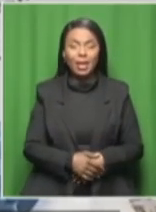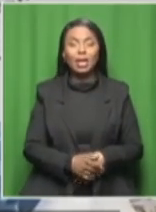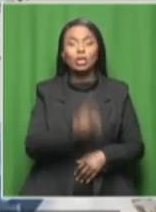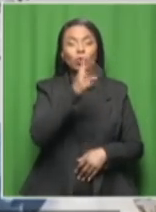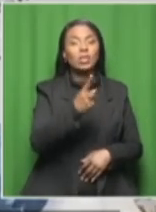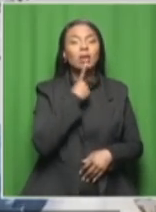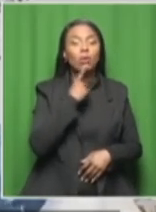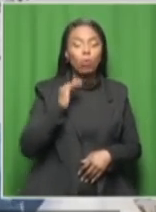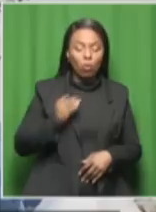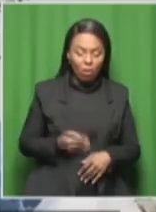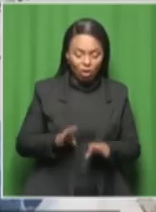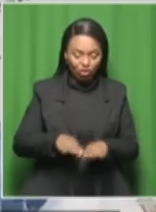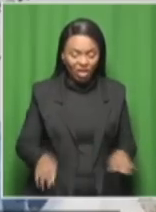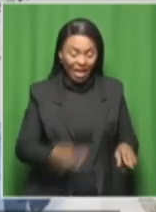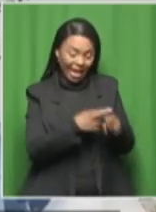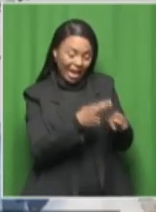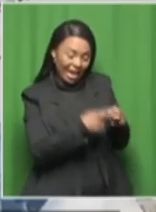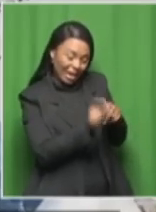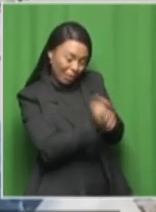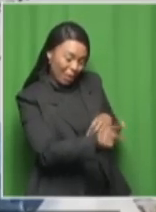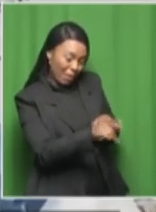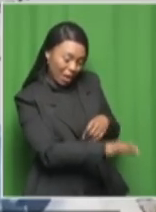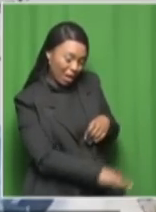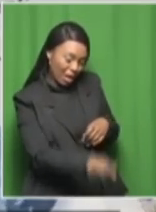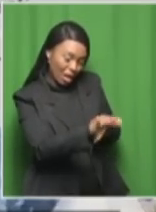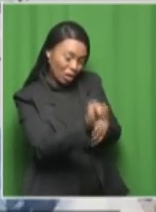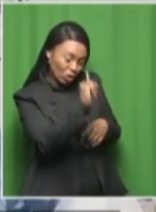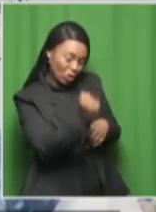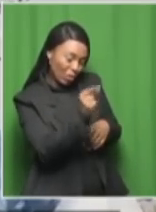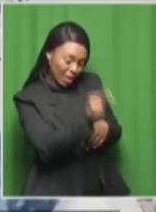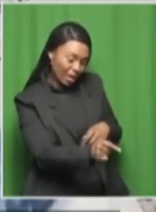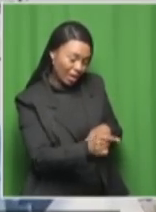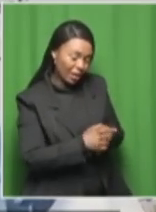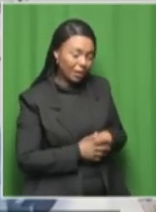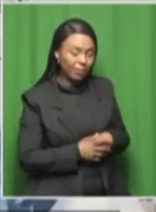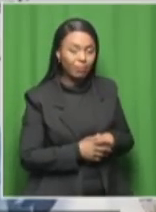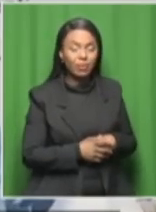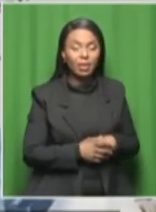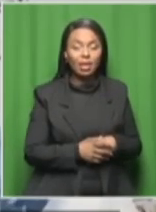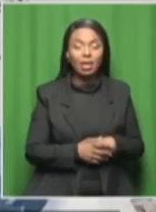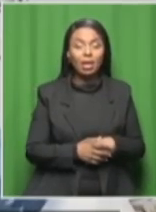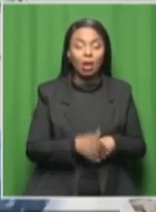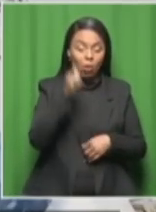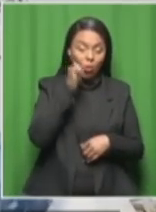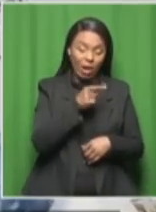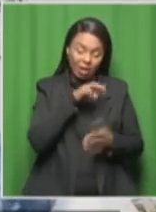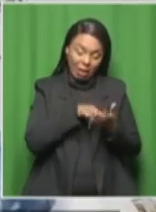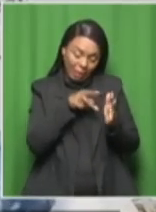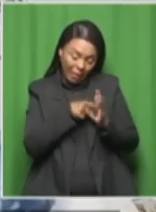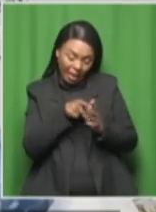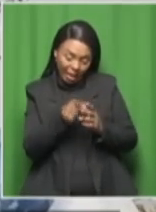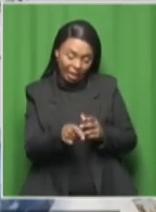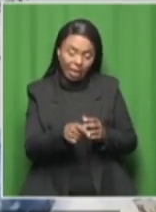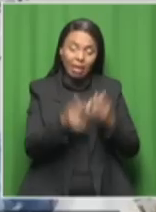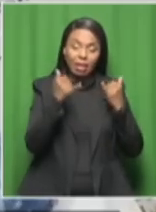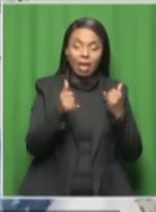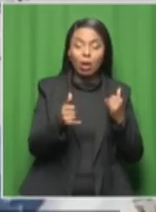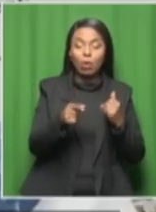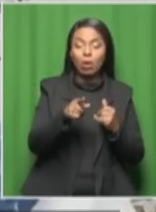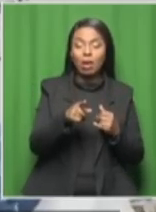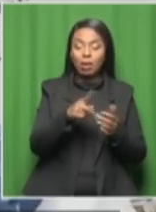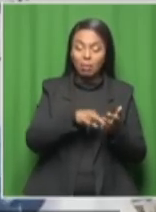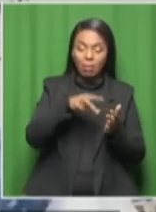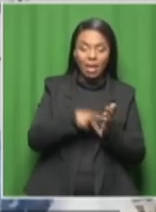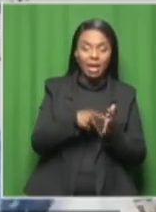and children ran there. And he put the church on fire. While it was burning, he was not even satisfied.